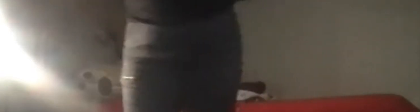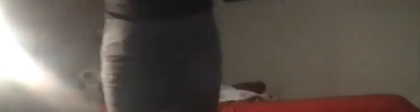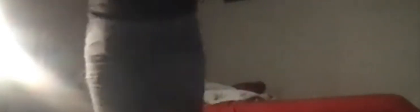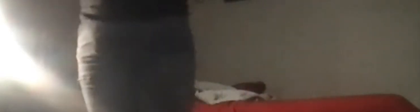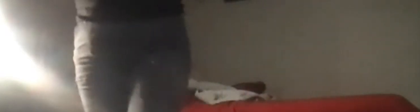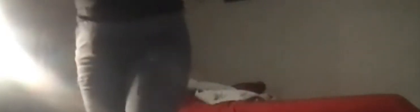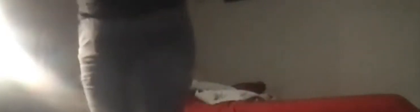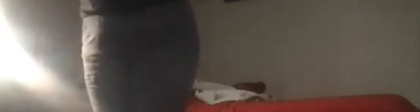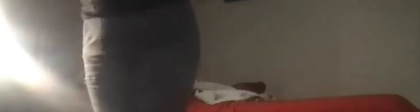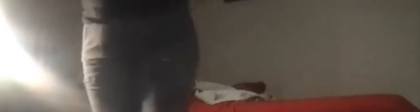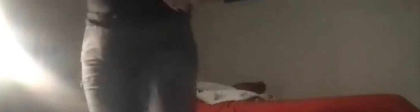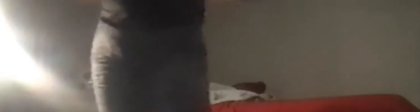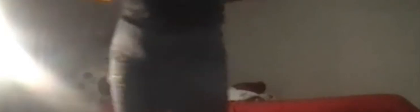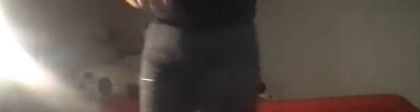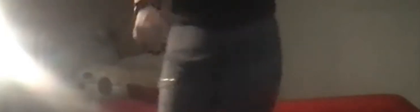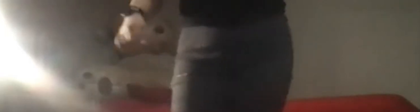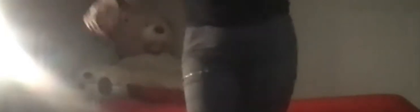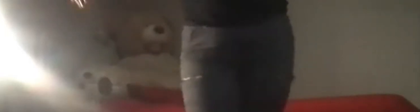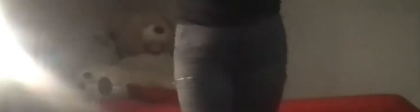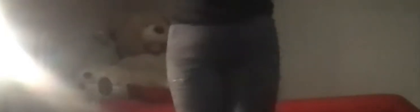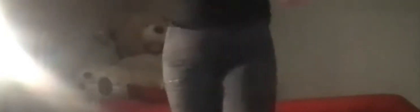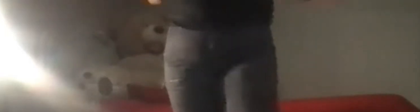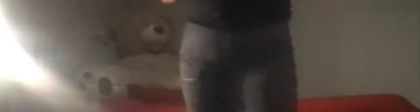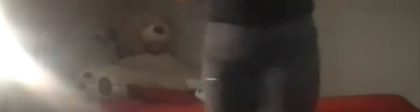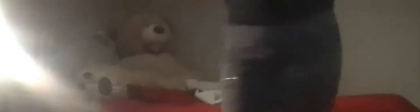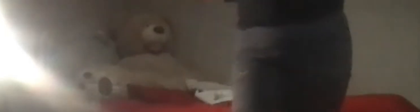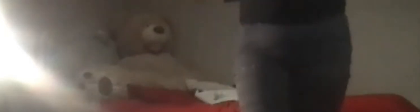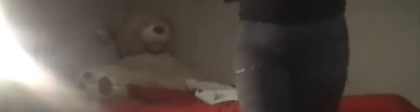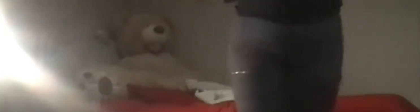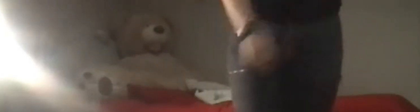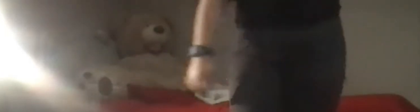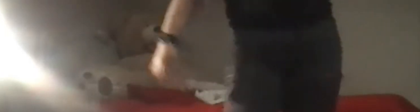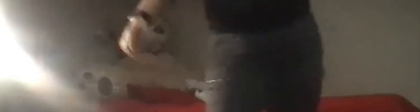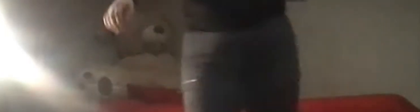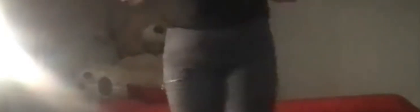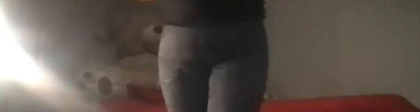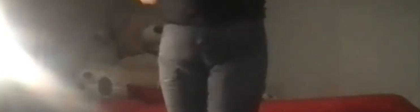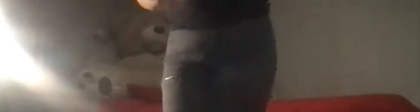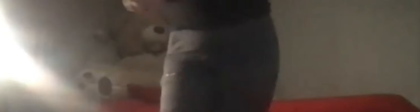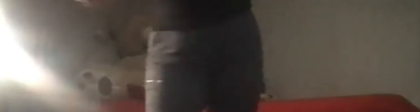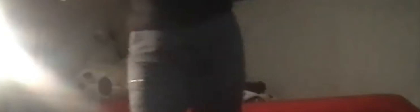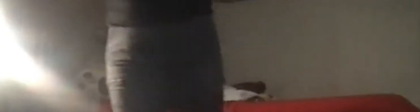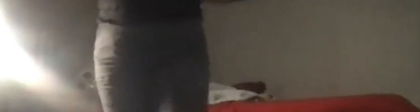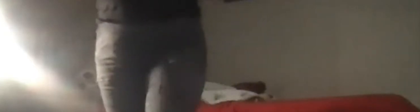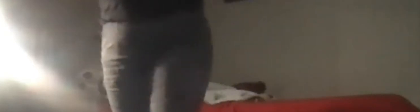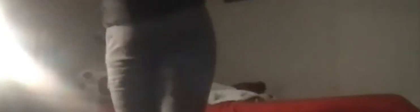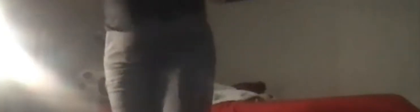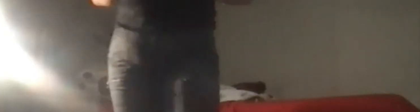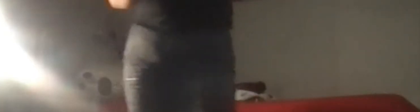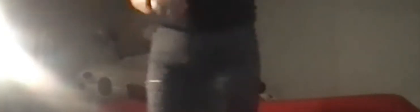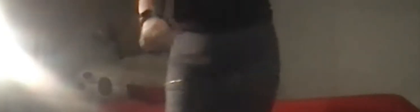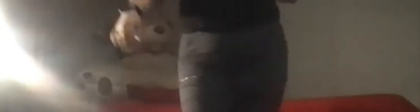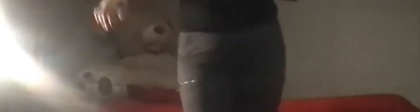My mama raised me to be classy, not flashy. I'm happy to please you, though I can tell